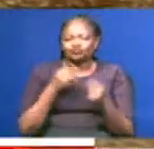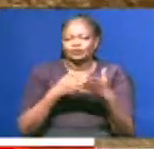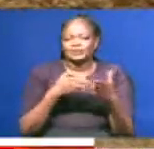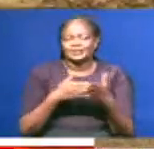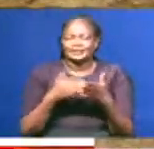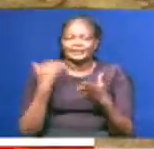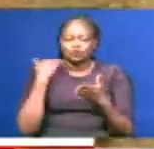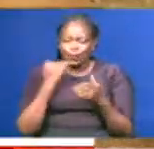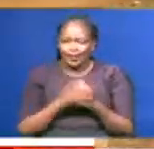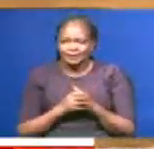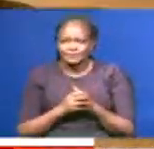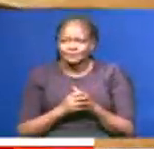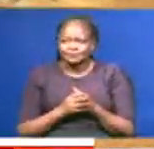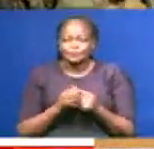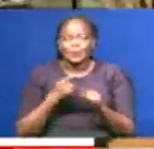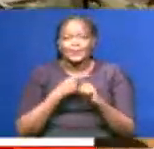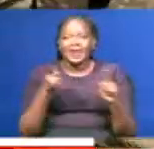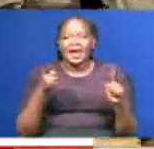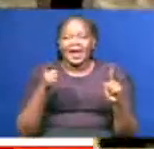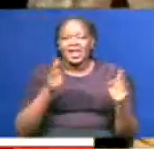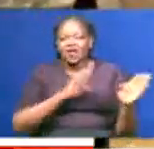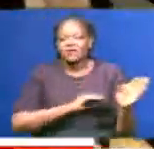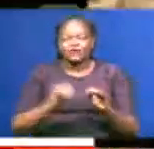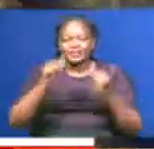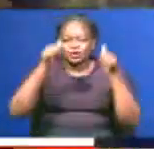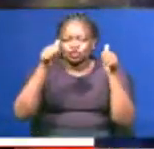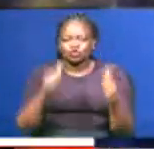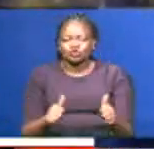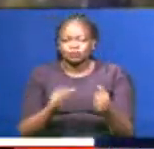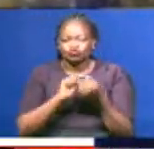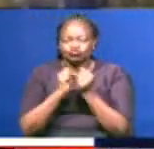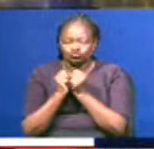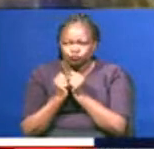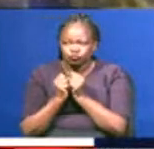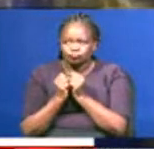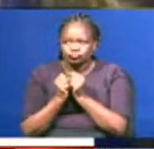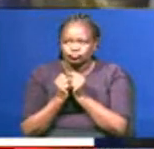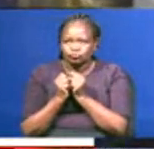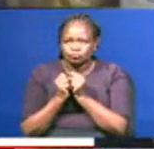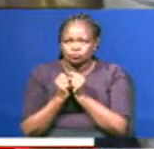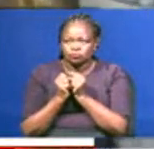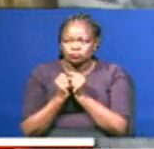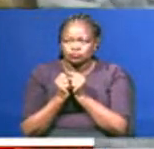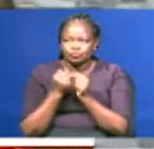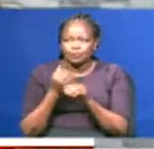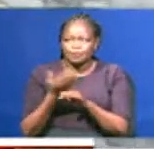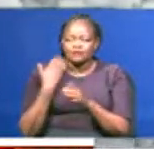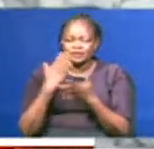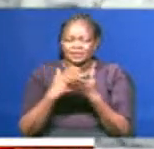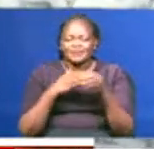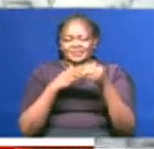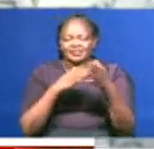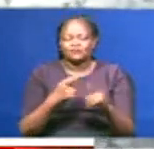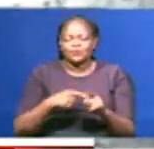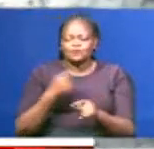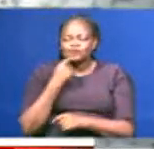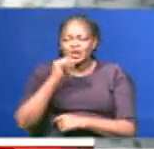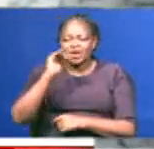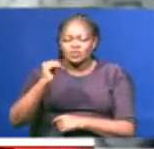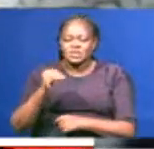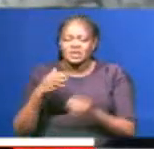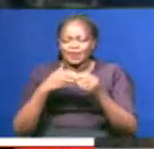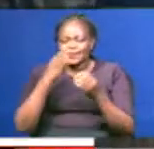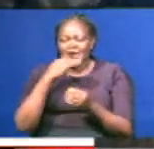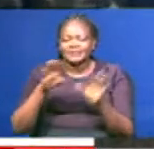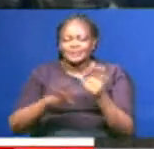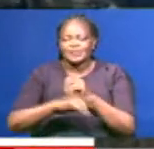bandits. However, the vacate notice has since been reviewed. Earlier, a section of leaders from Turkana County, led by Deputy